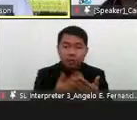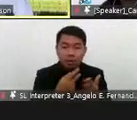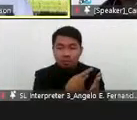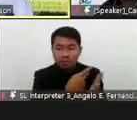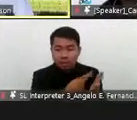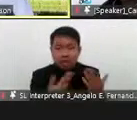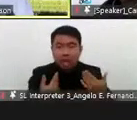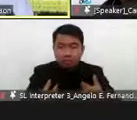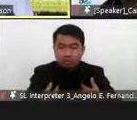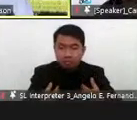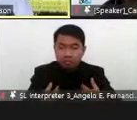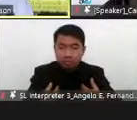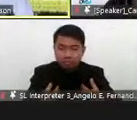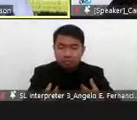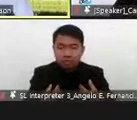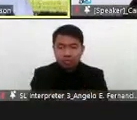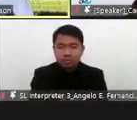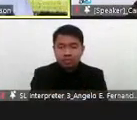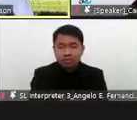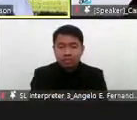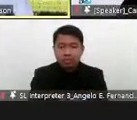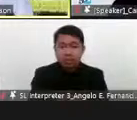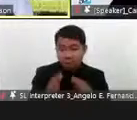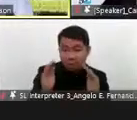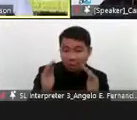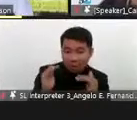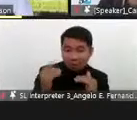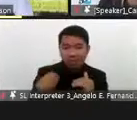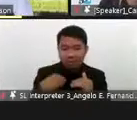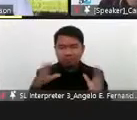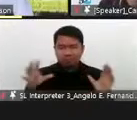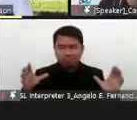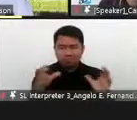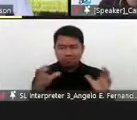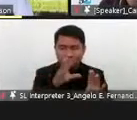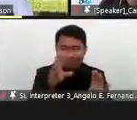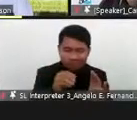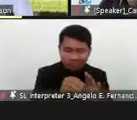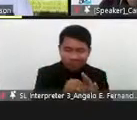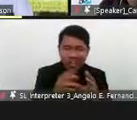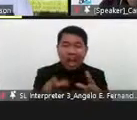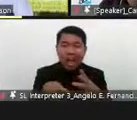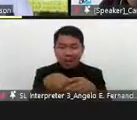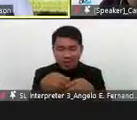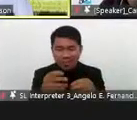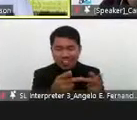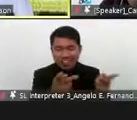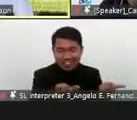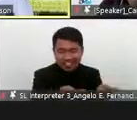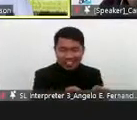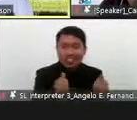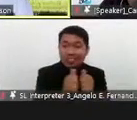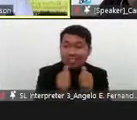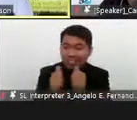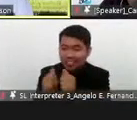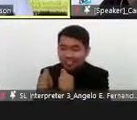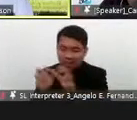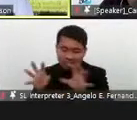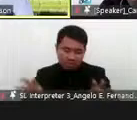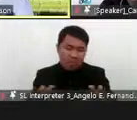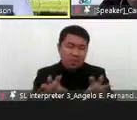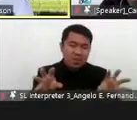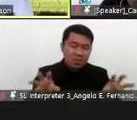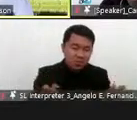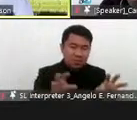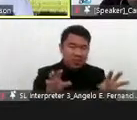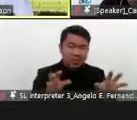for days soon when we can actually get together, ideally out in the field, doing some field work together, drinking a